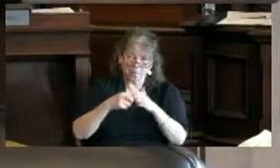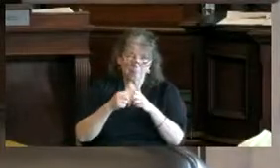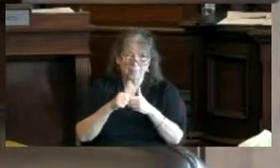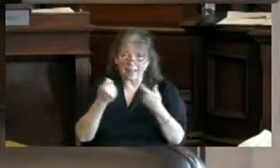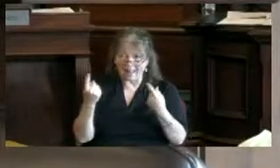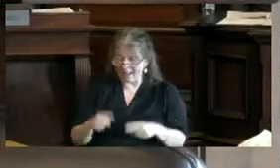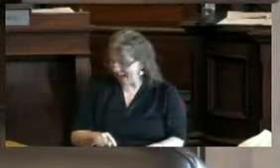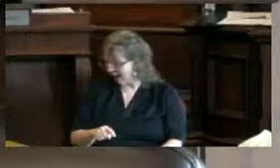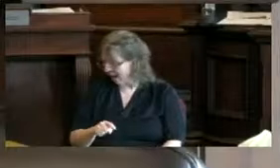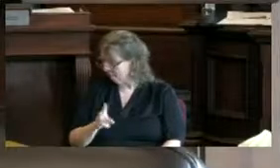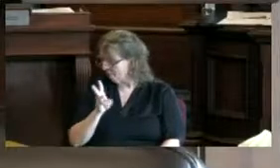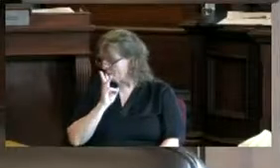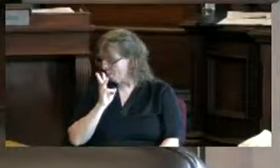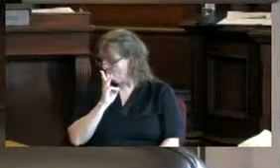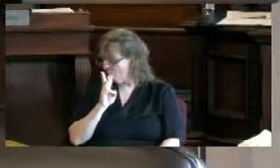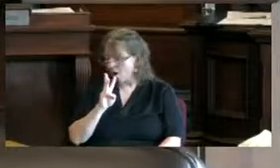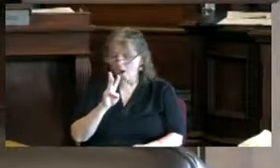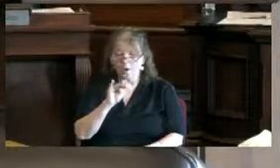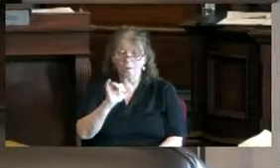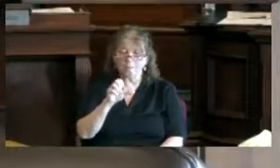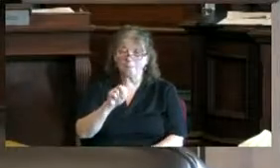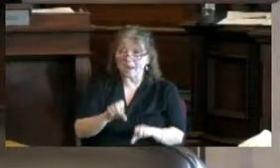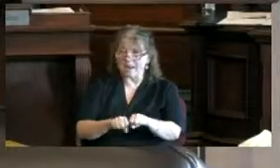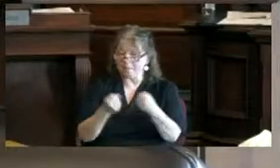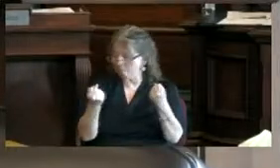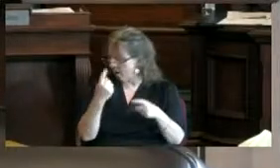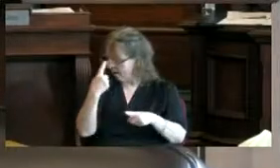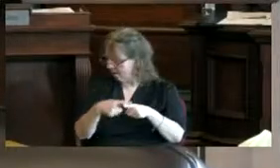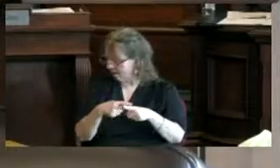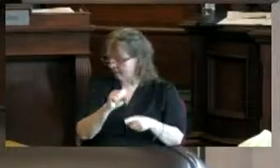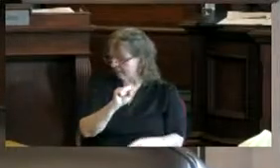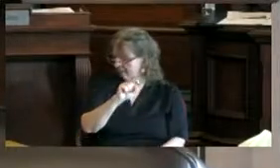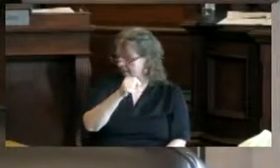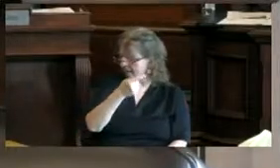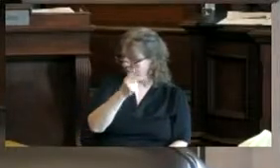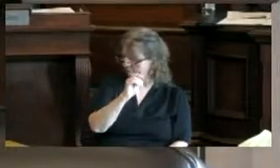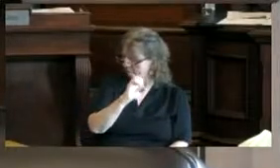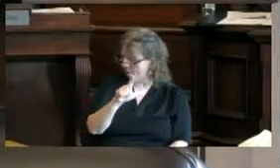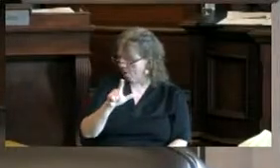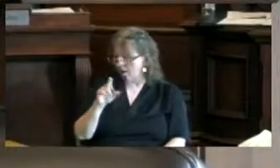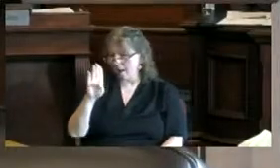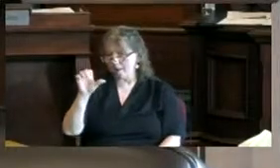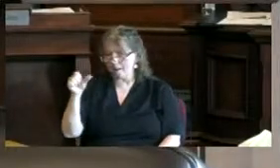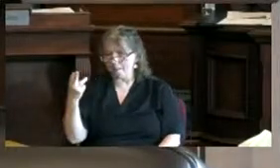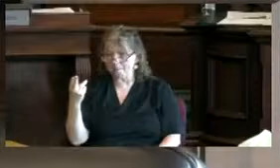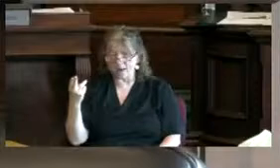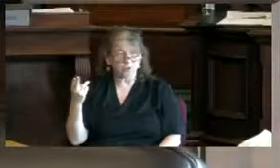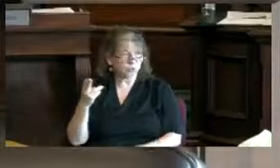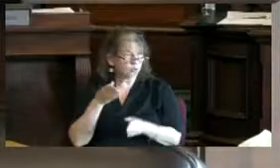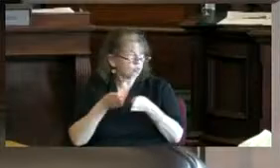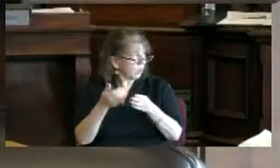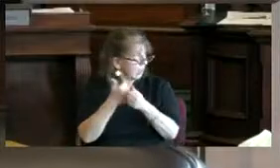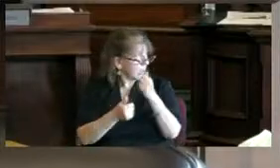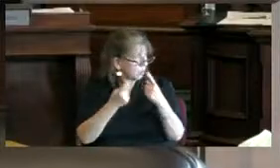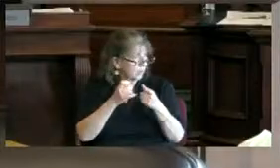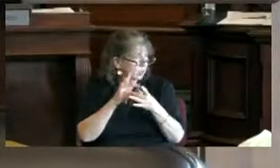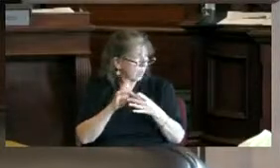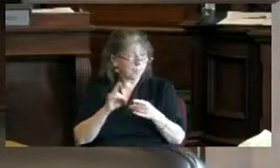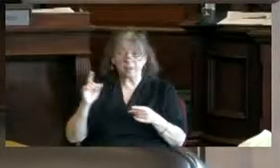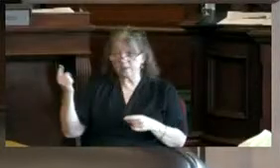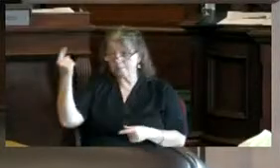to resolve the effects of a water main break at the intersection of St. Paul Street and Bosch Street. Any questions, comments, or concerns? Move it.